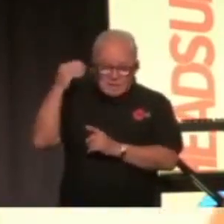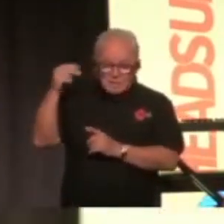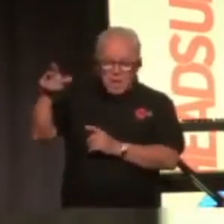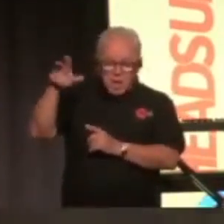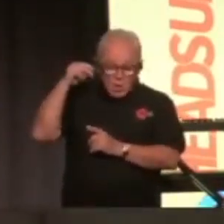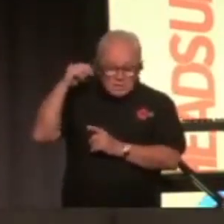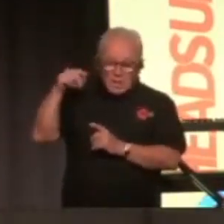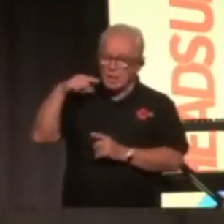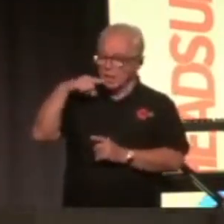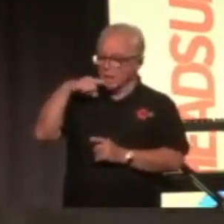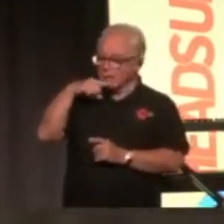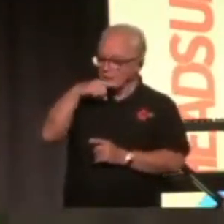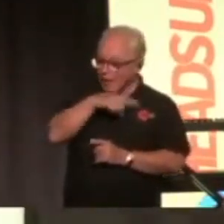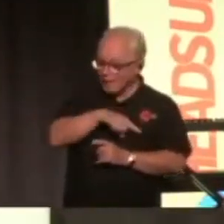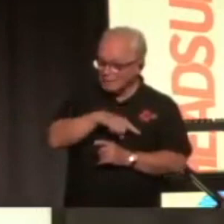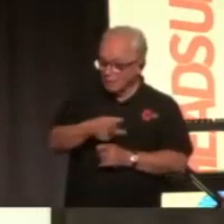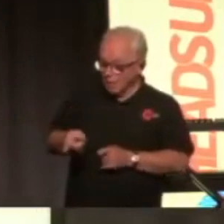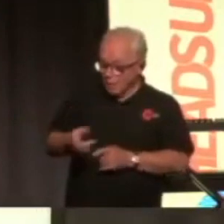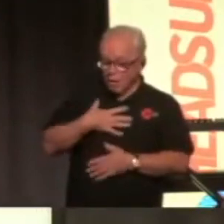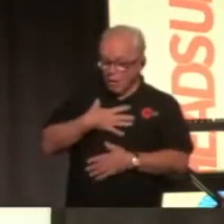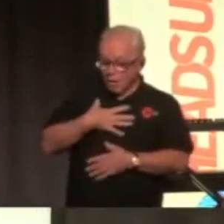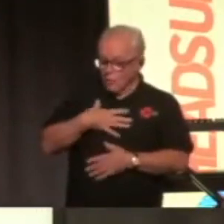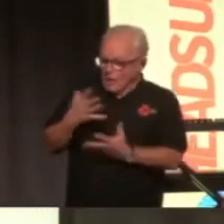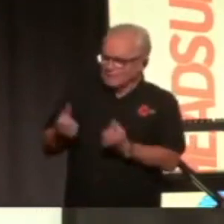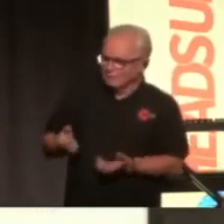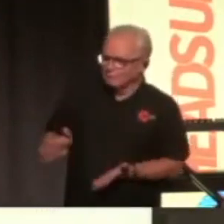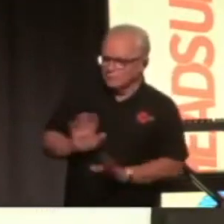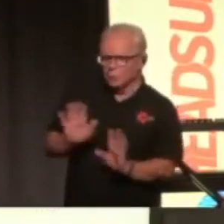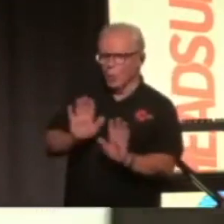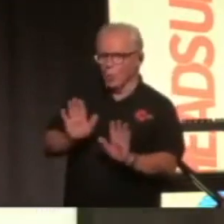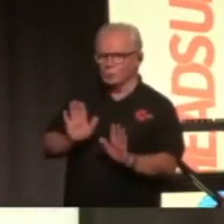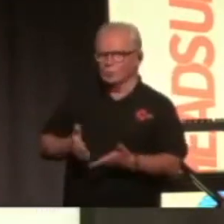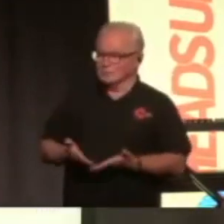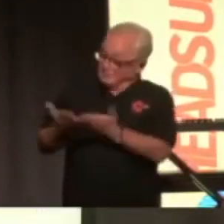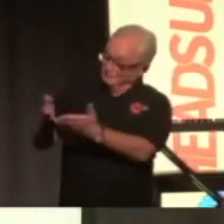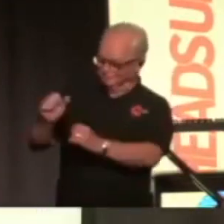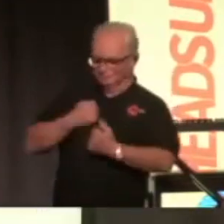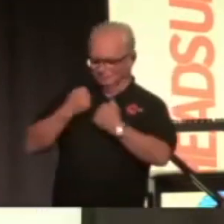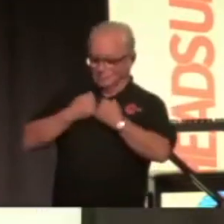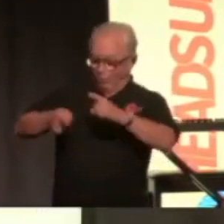Don't get to a place where you give government